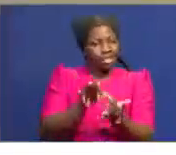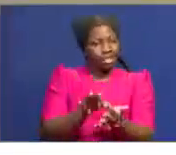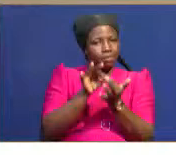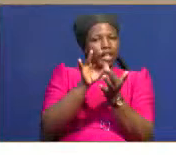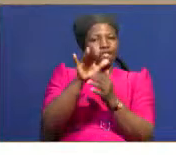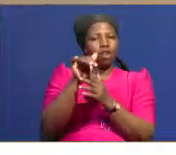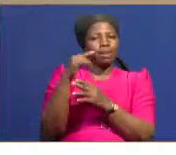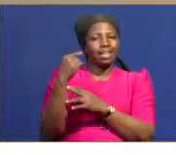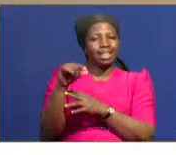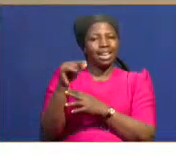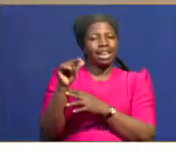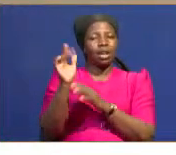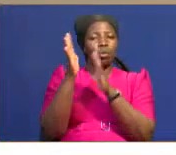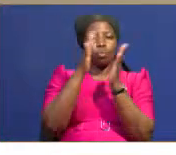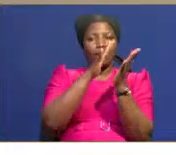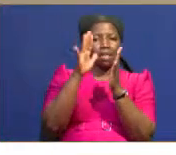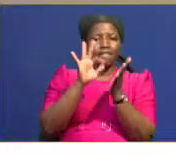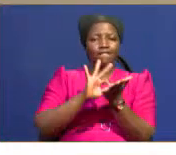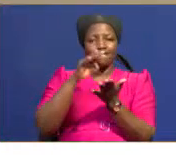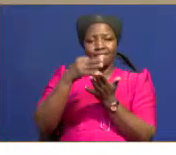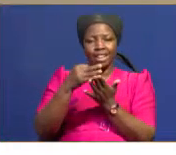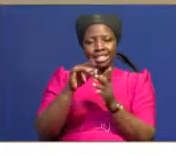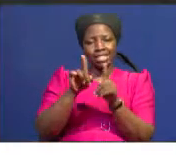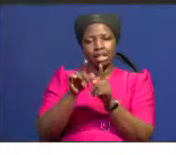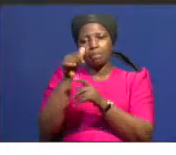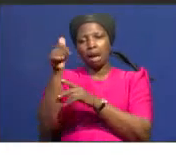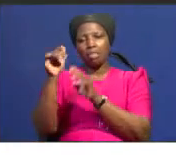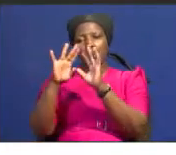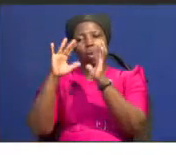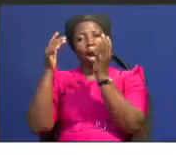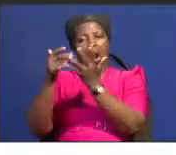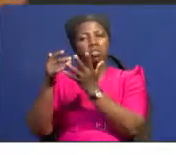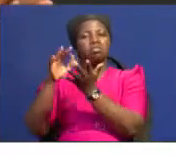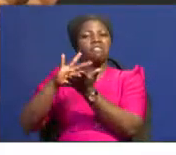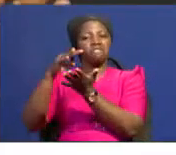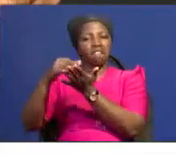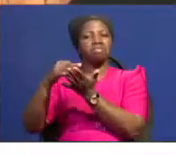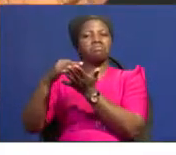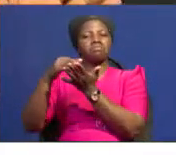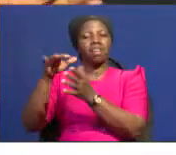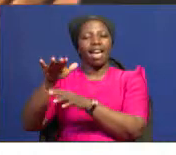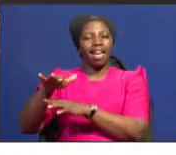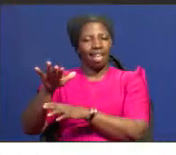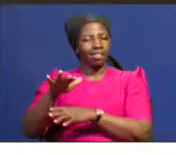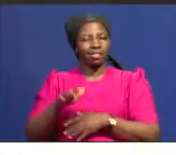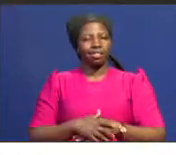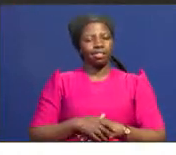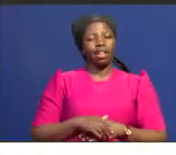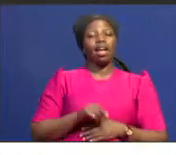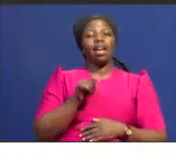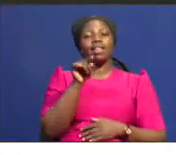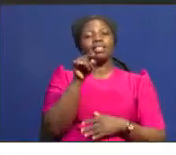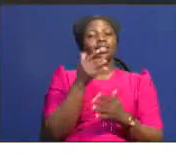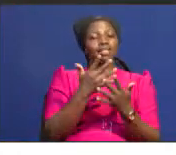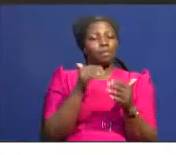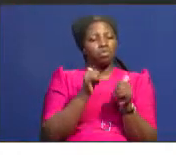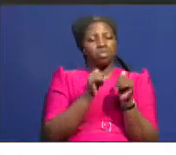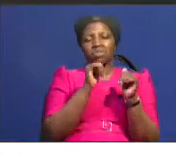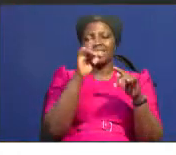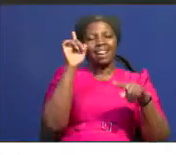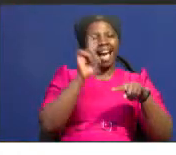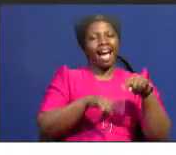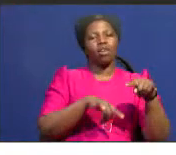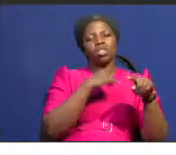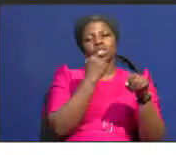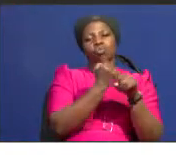Green Climate Fund and other global sources. This is something that we cannot do individually as nations. We must